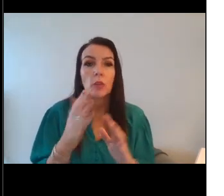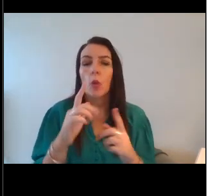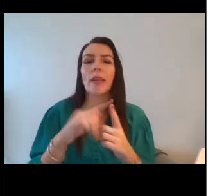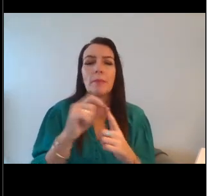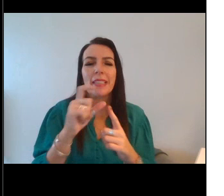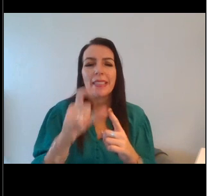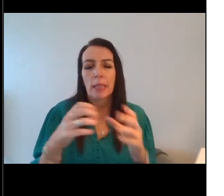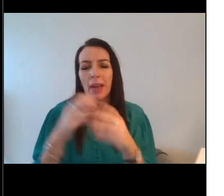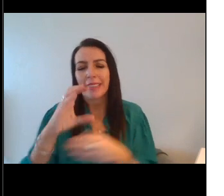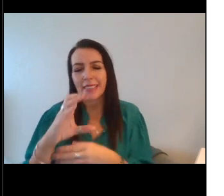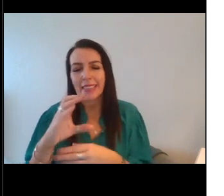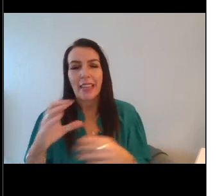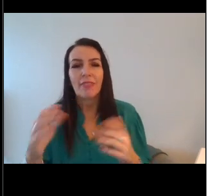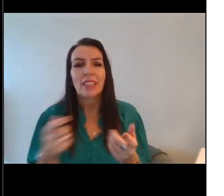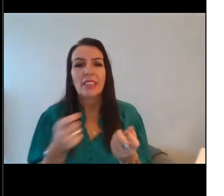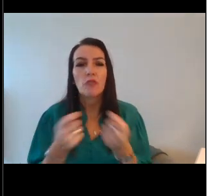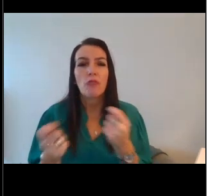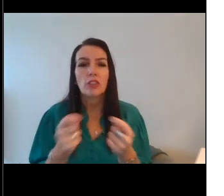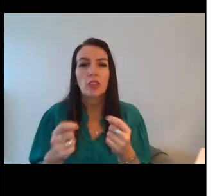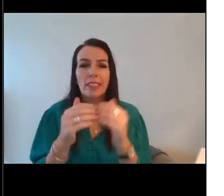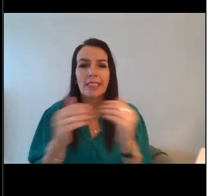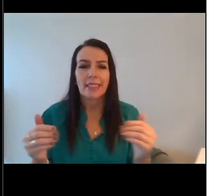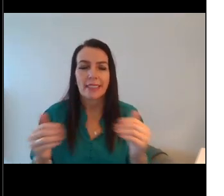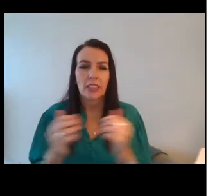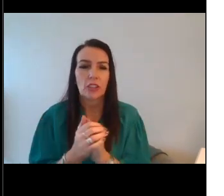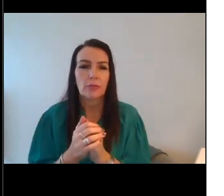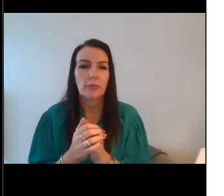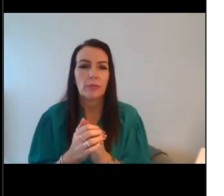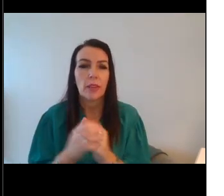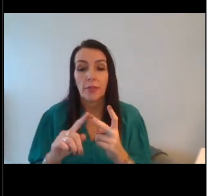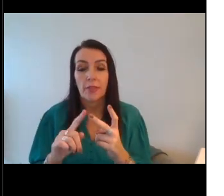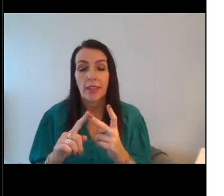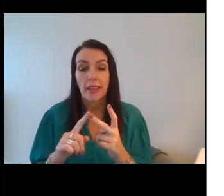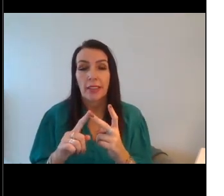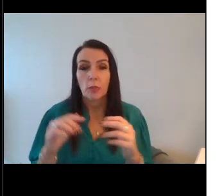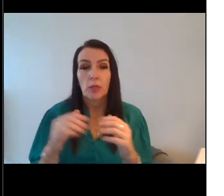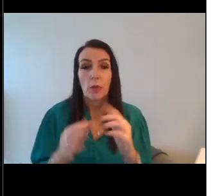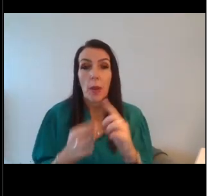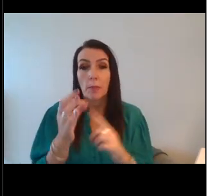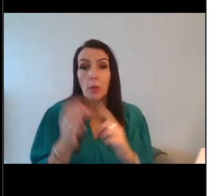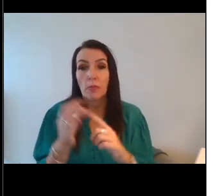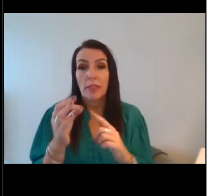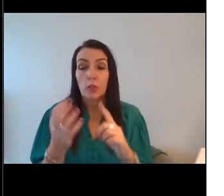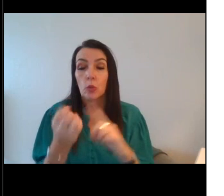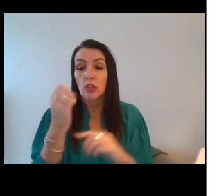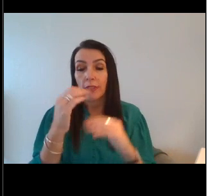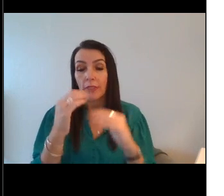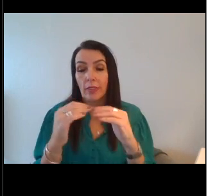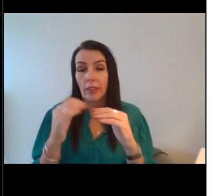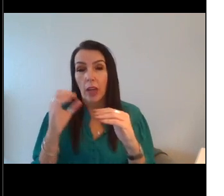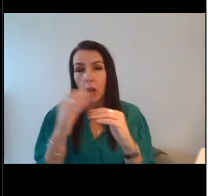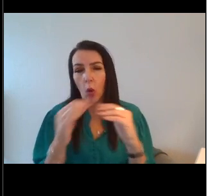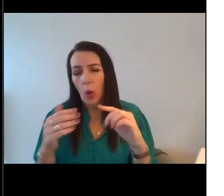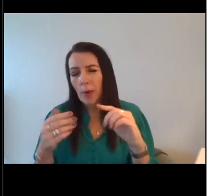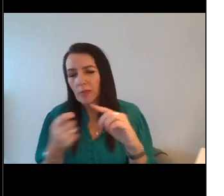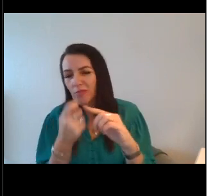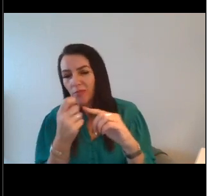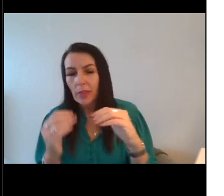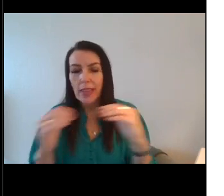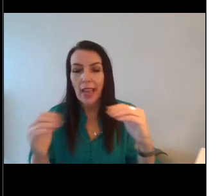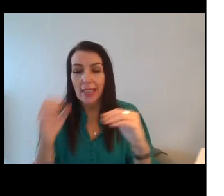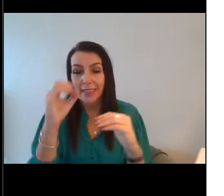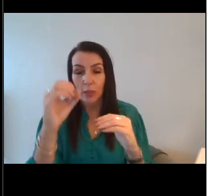the regulatory standard scenario. The second scenario focused on the improvements required to achieve or at least approach net zero, and we called